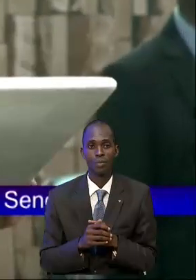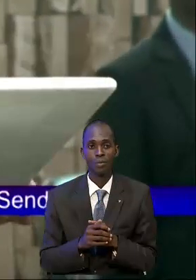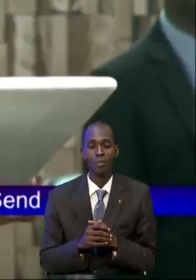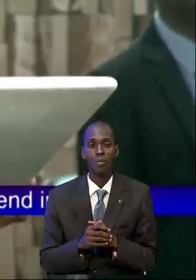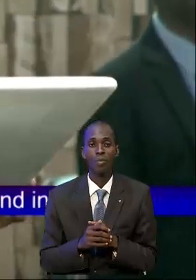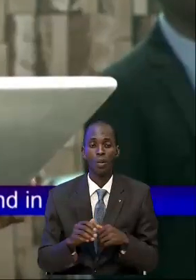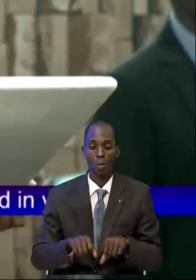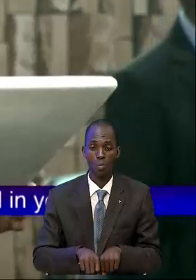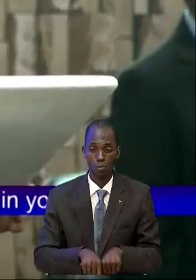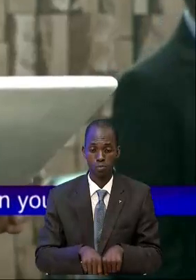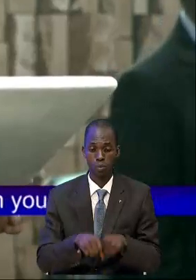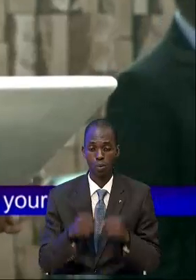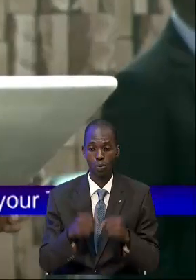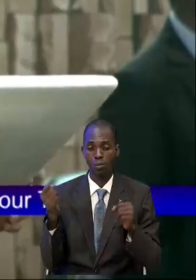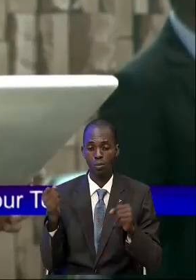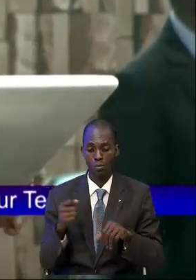Wonderful.